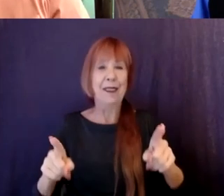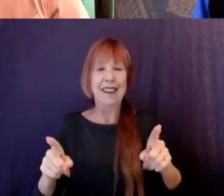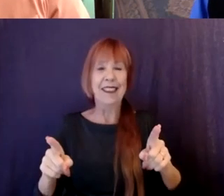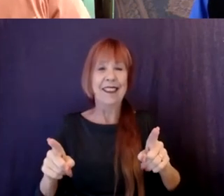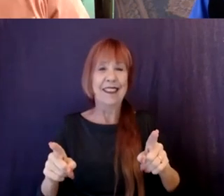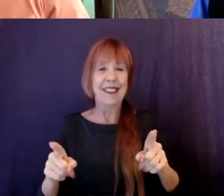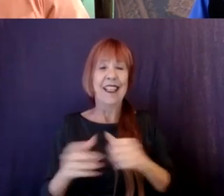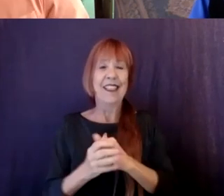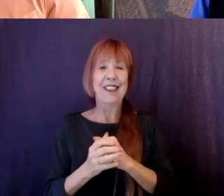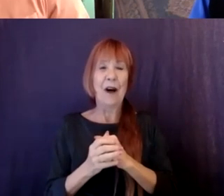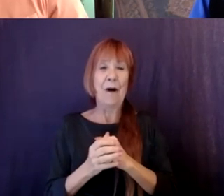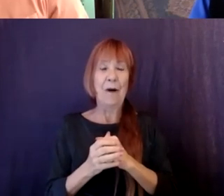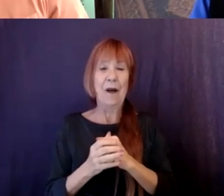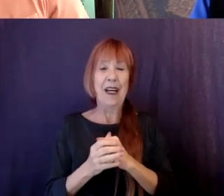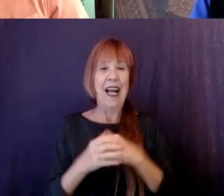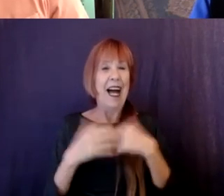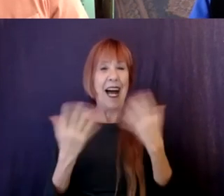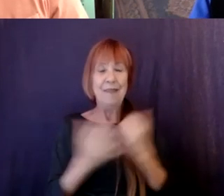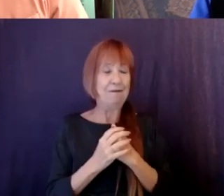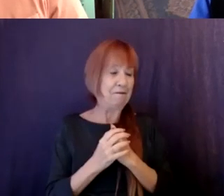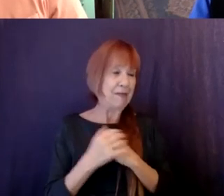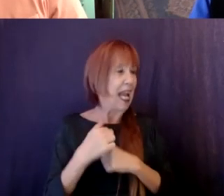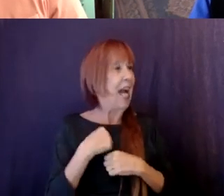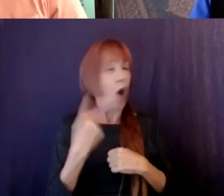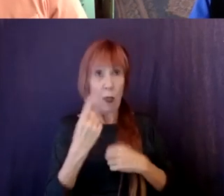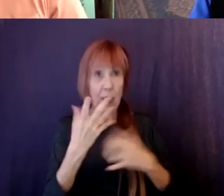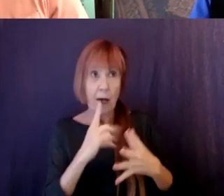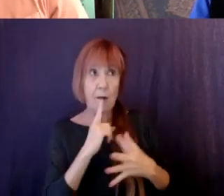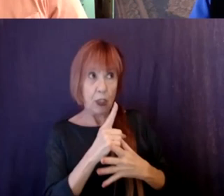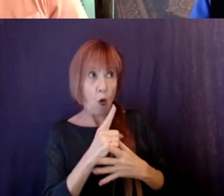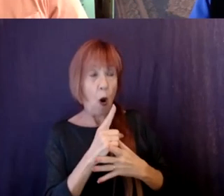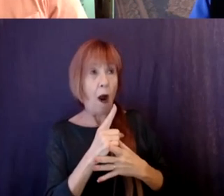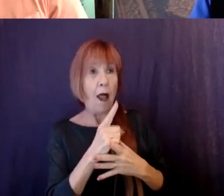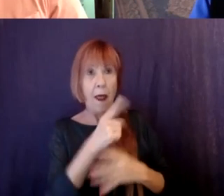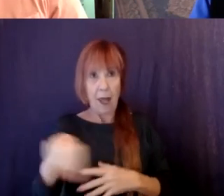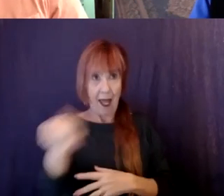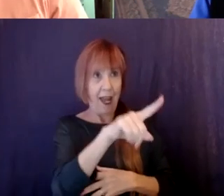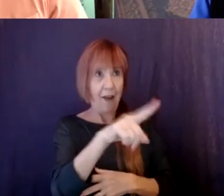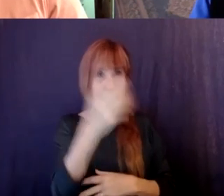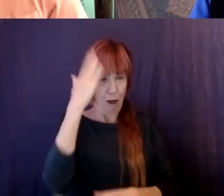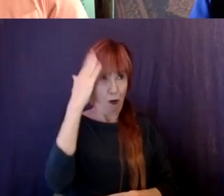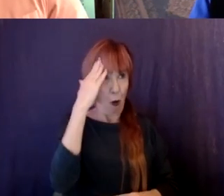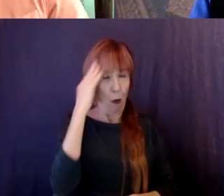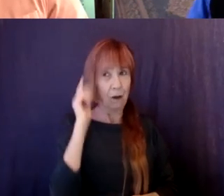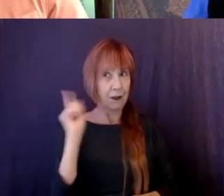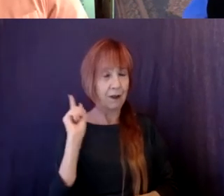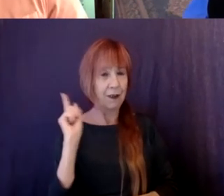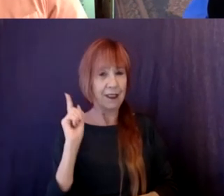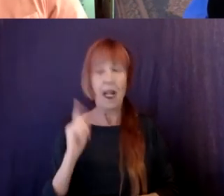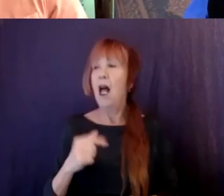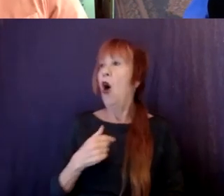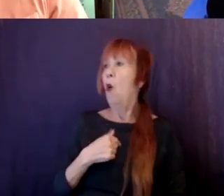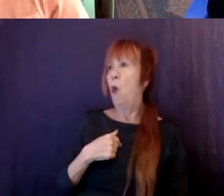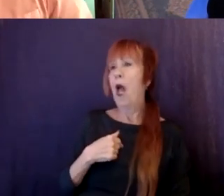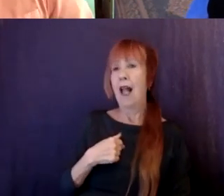So anyway, I always want to make sure that everybody is really aware that, you know. Well, I mean, the